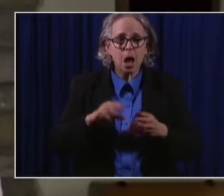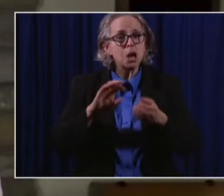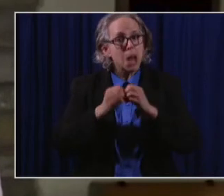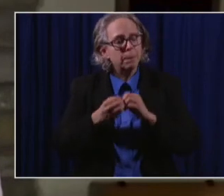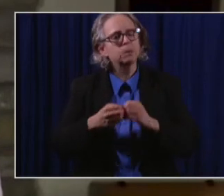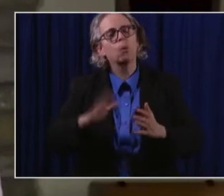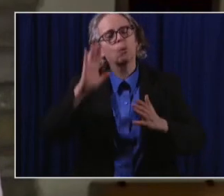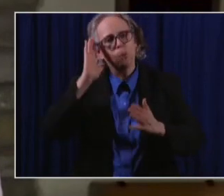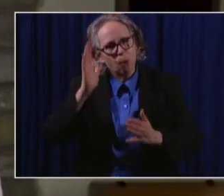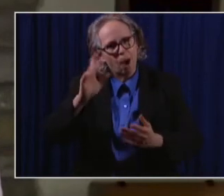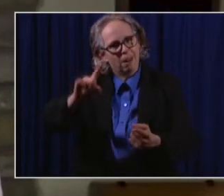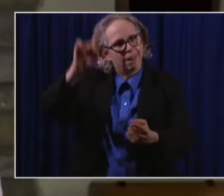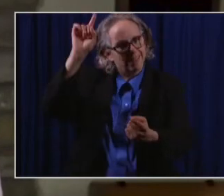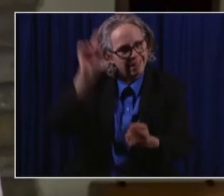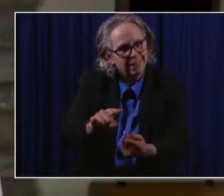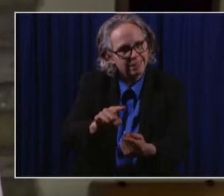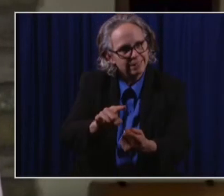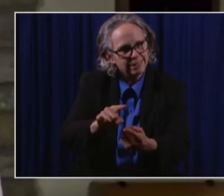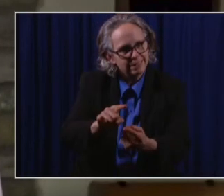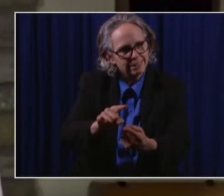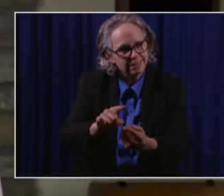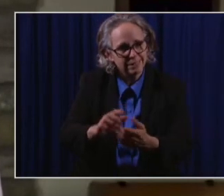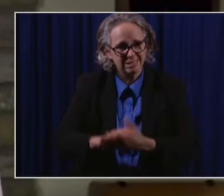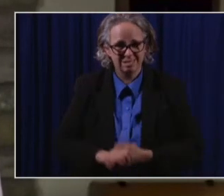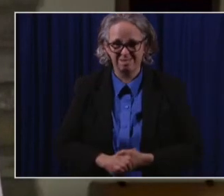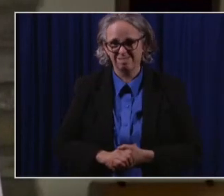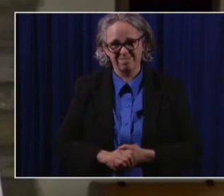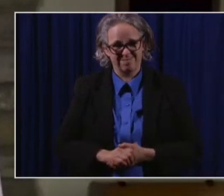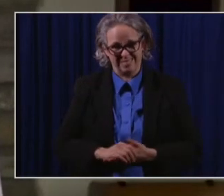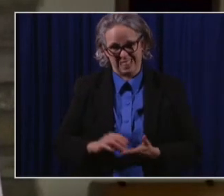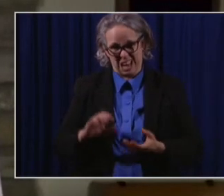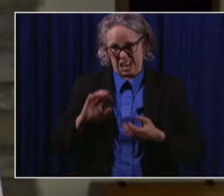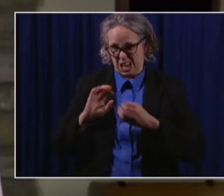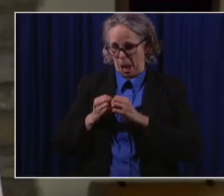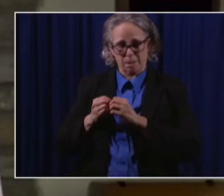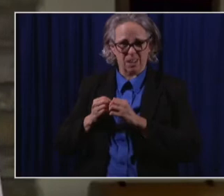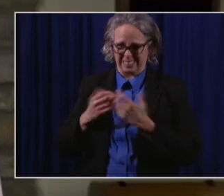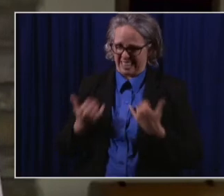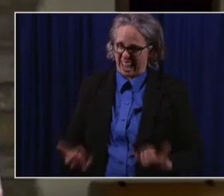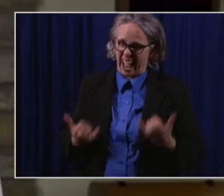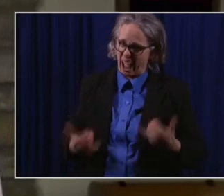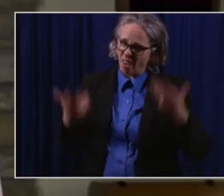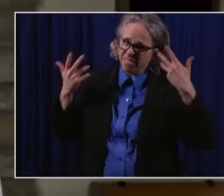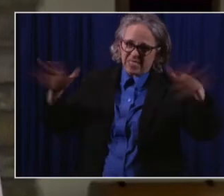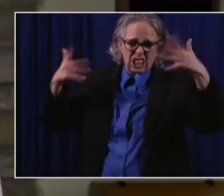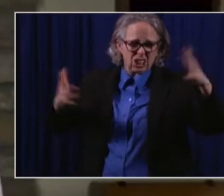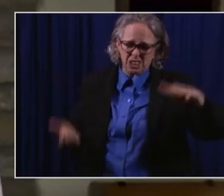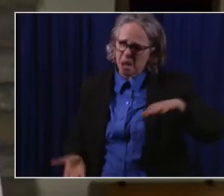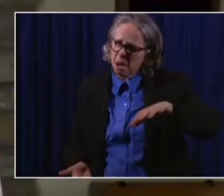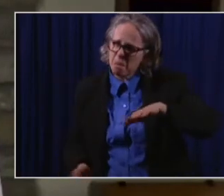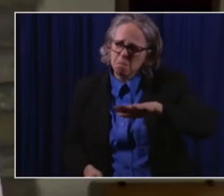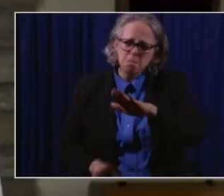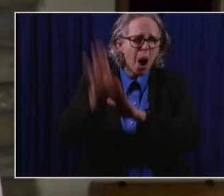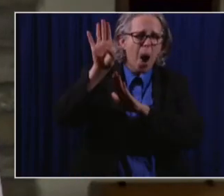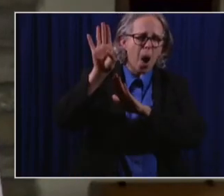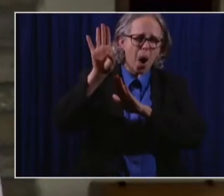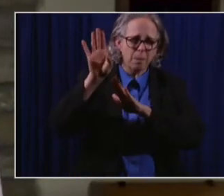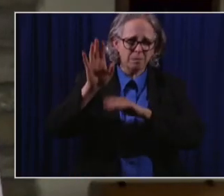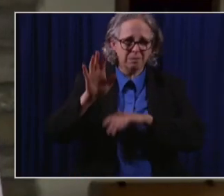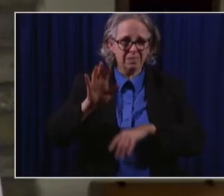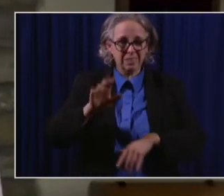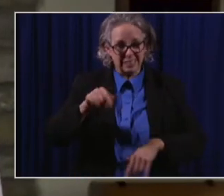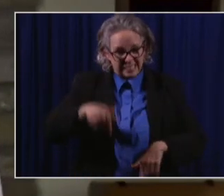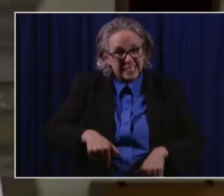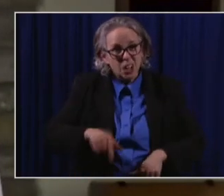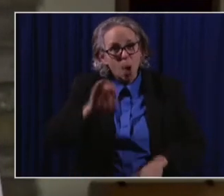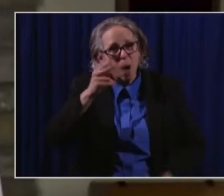But this virus is coming on really strong now, and it's coming on strong all throughout the state of Ohio. And